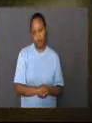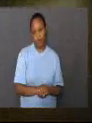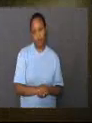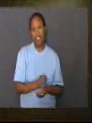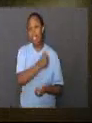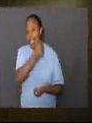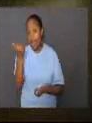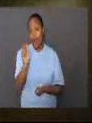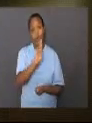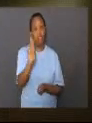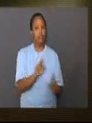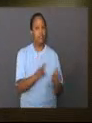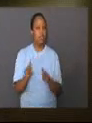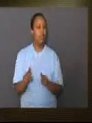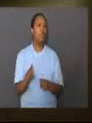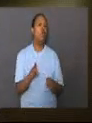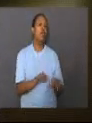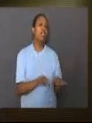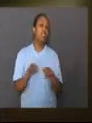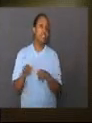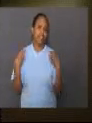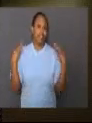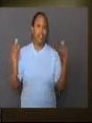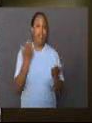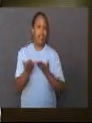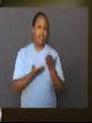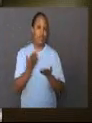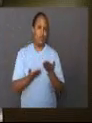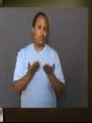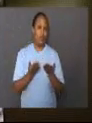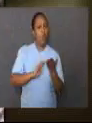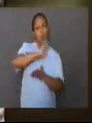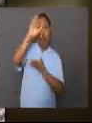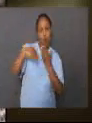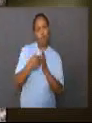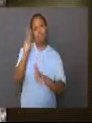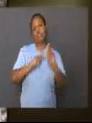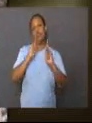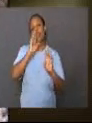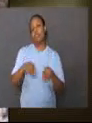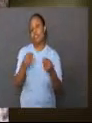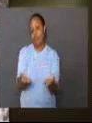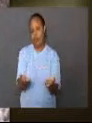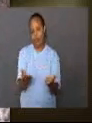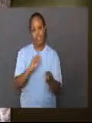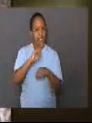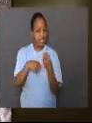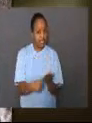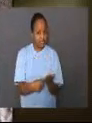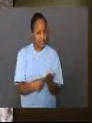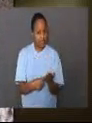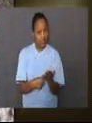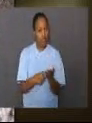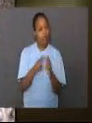Other benefits, such as health care, are for all people. Therefore, it